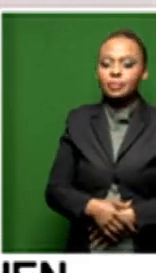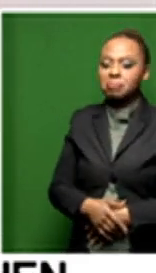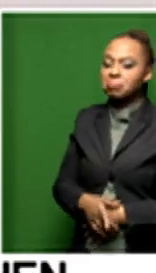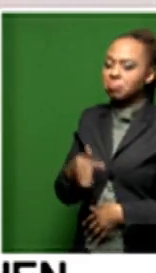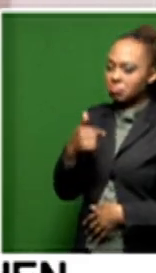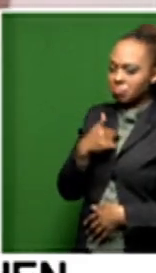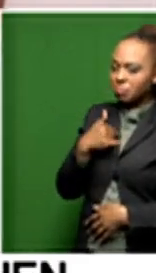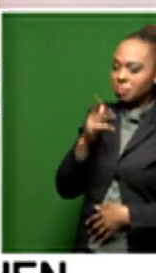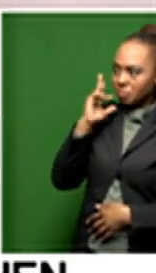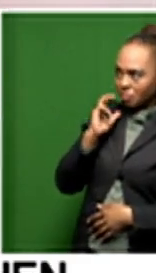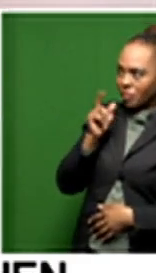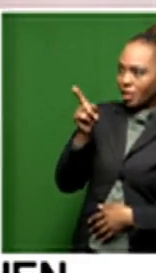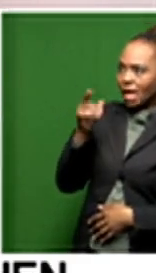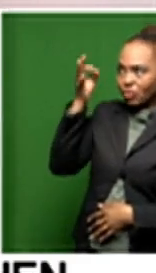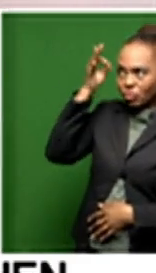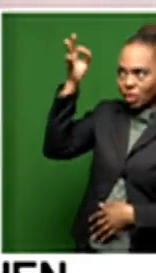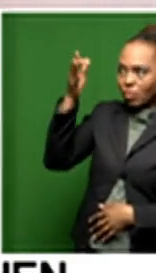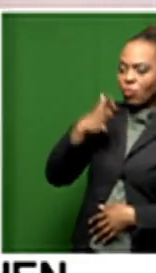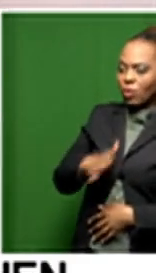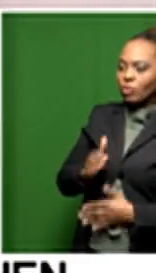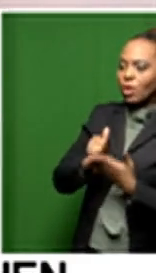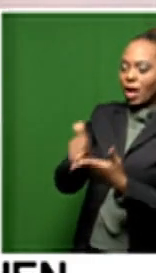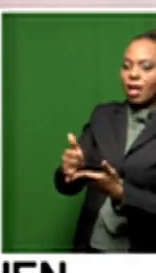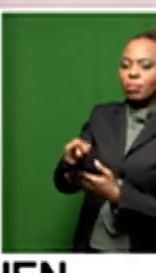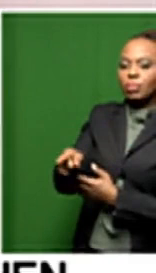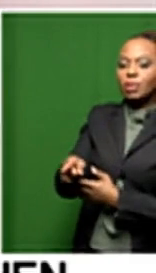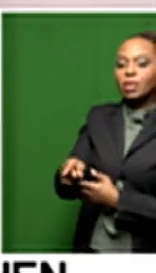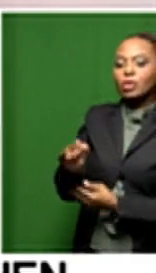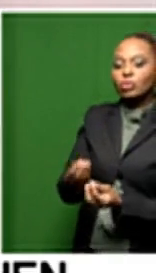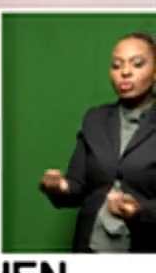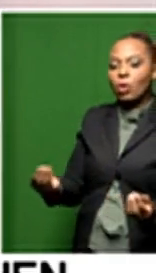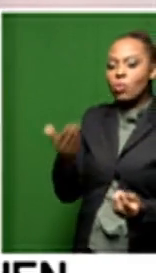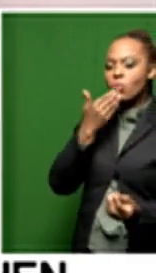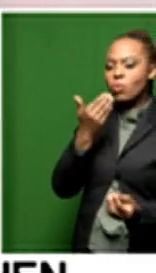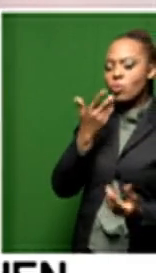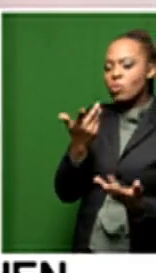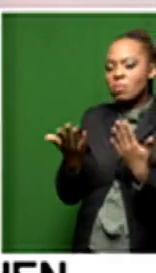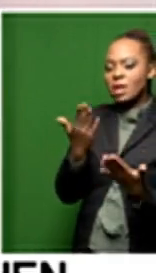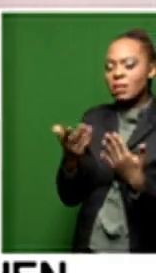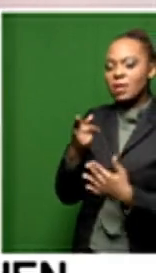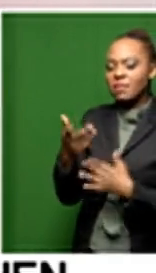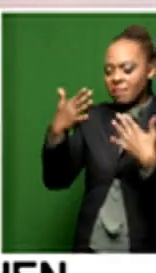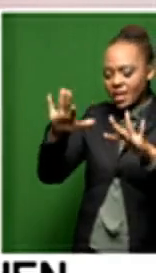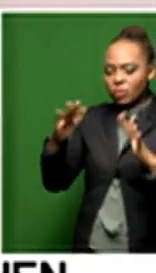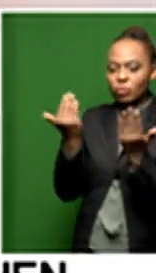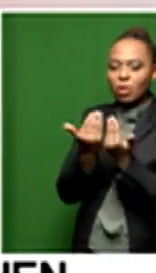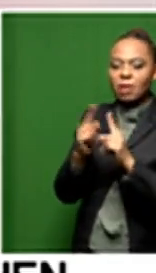of your dreams is to help the less fortunate children get into the hospitality industry. Tell us more about the dream.